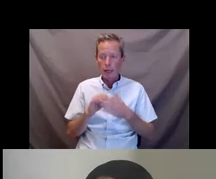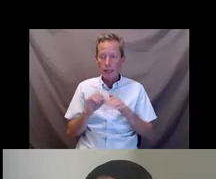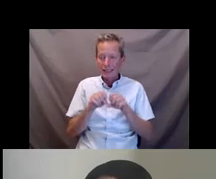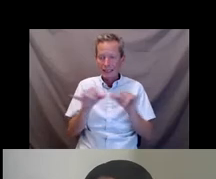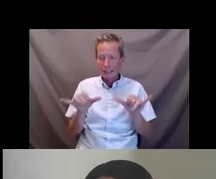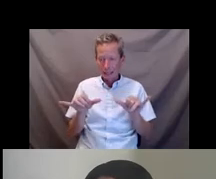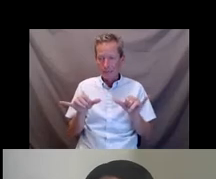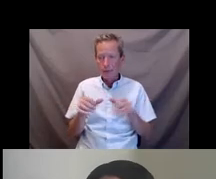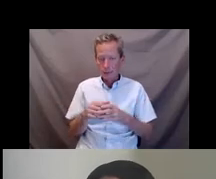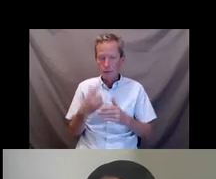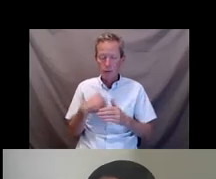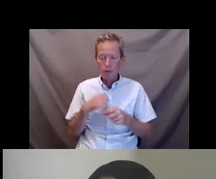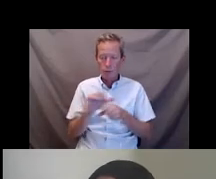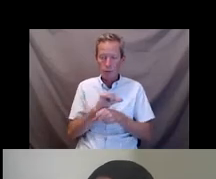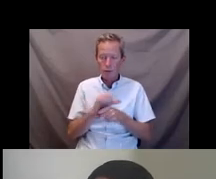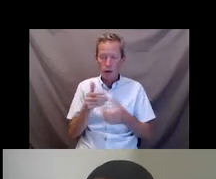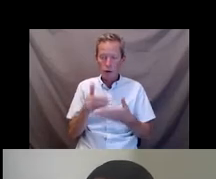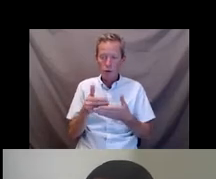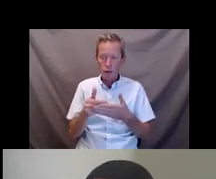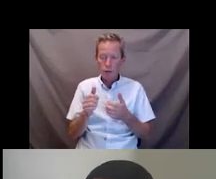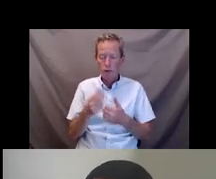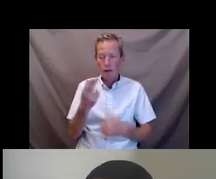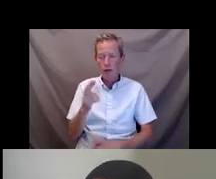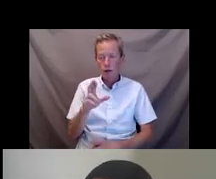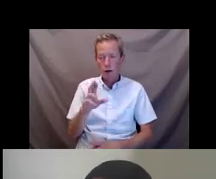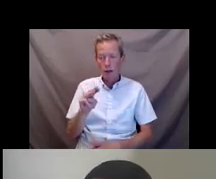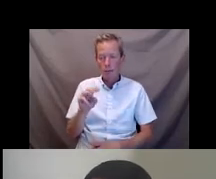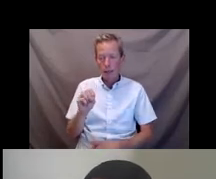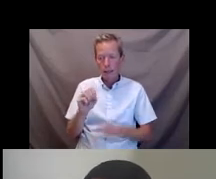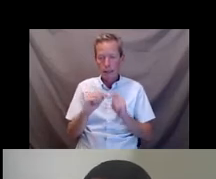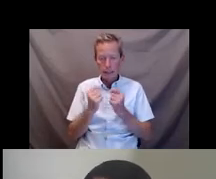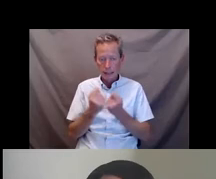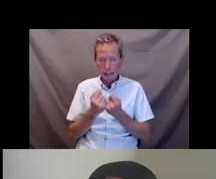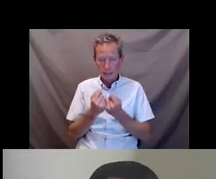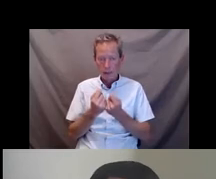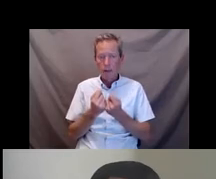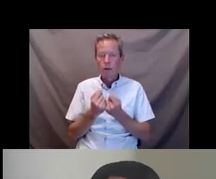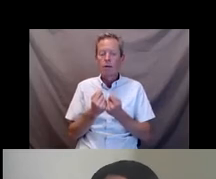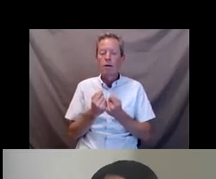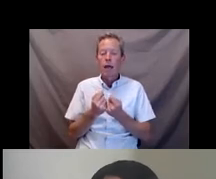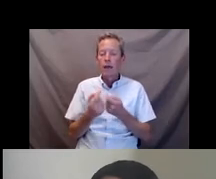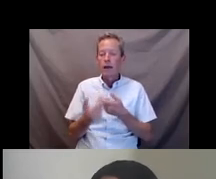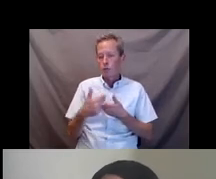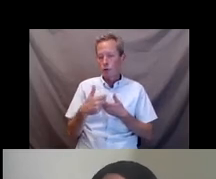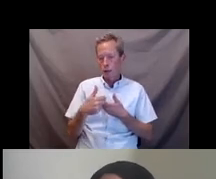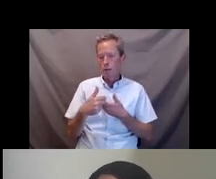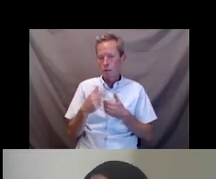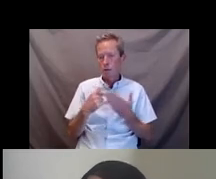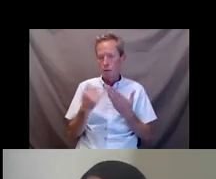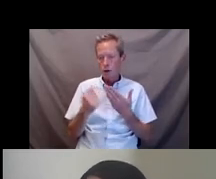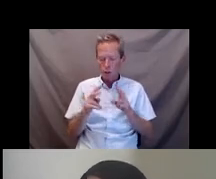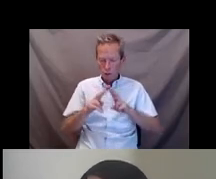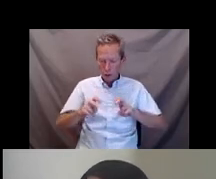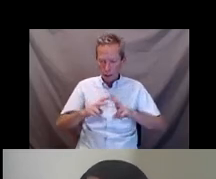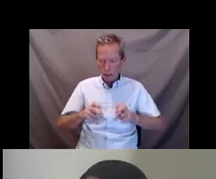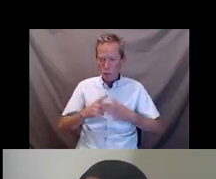And so we have been working very closely with our HRMS team, and they have joined us in the project to assess what actually needs to